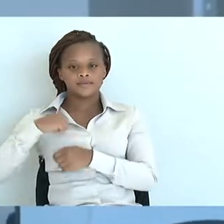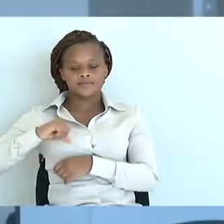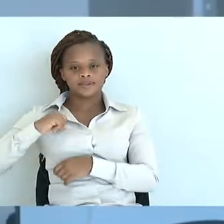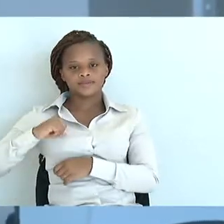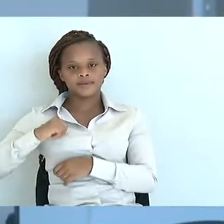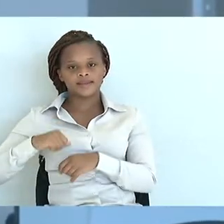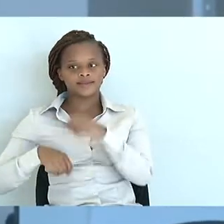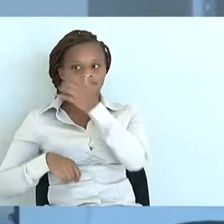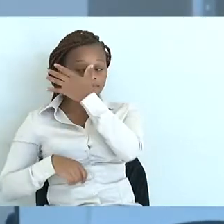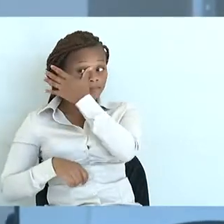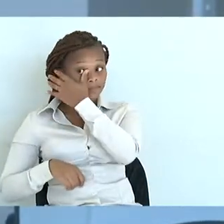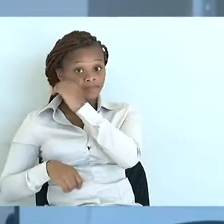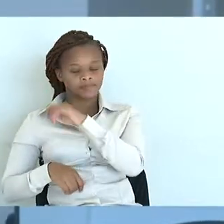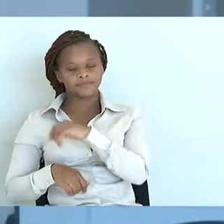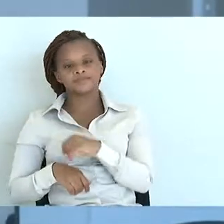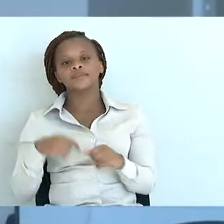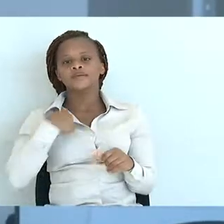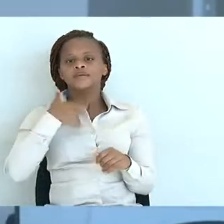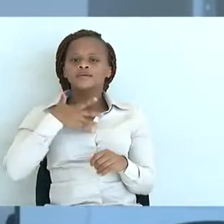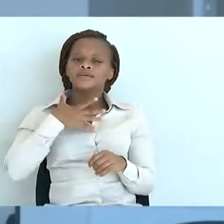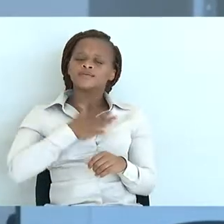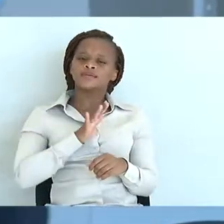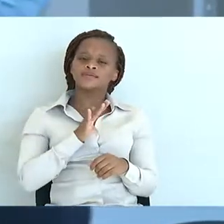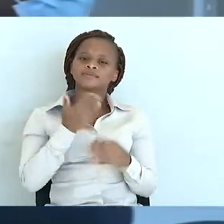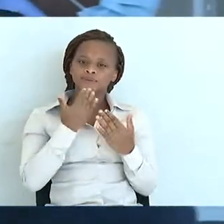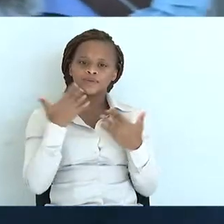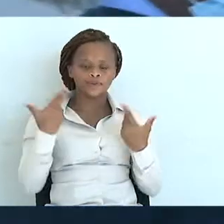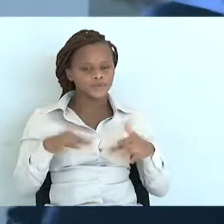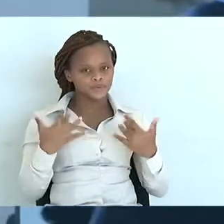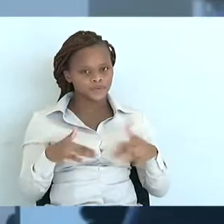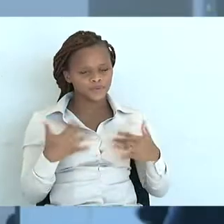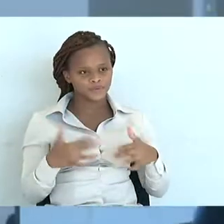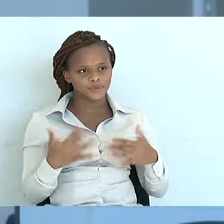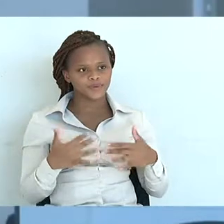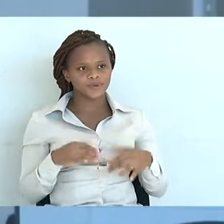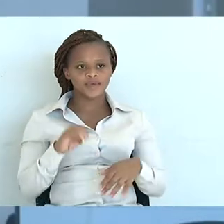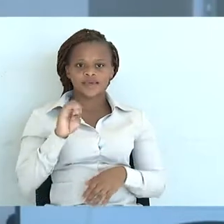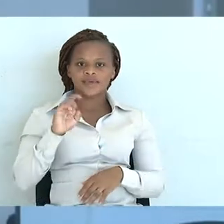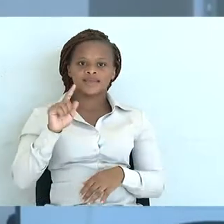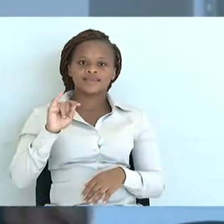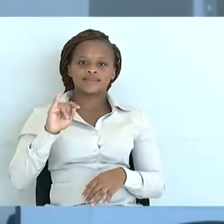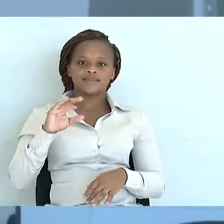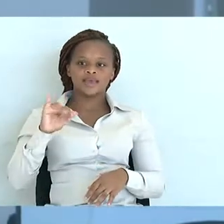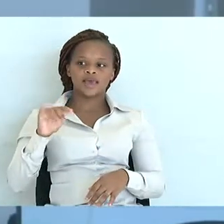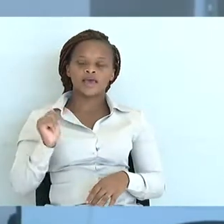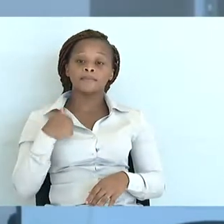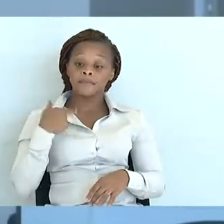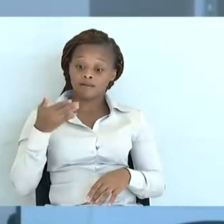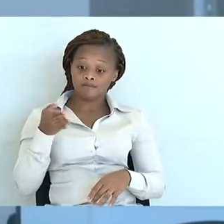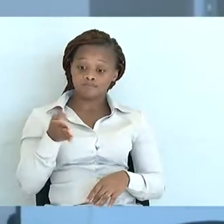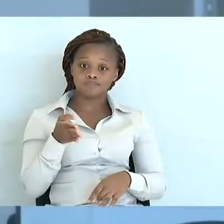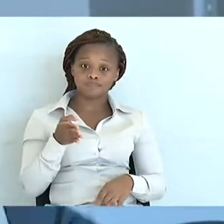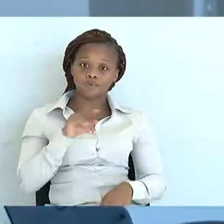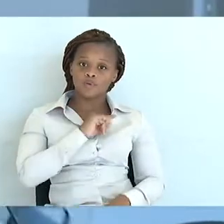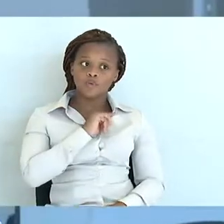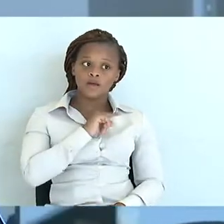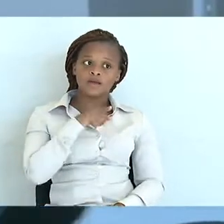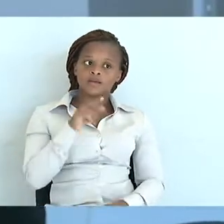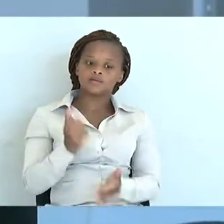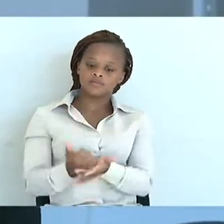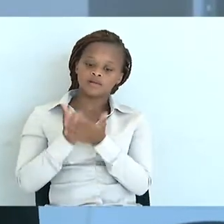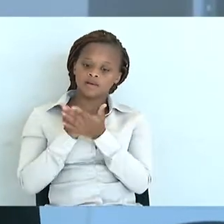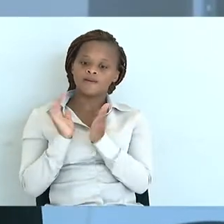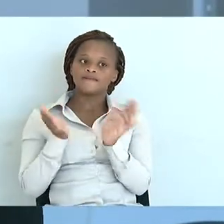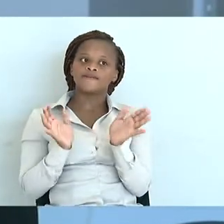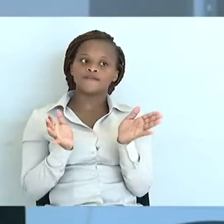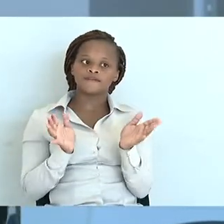Ngizoqala nje ngokubonga uEkthia ukuthi ngila ngikhona because of bona bangisusa phansi ngine CK, and then